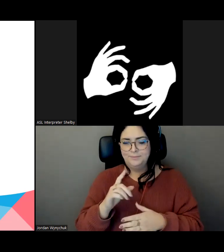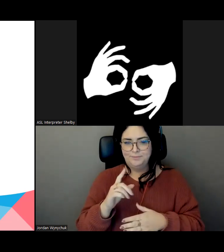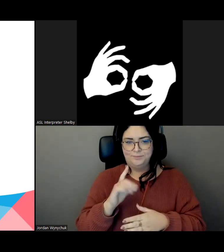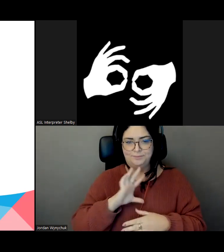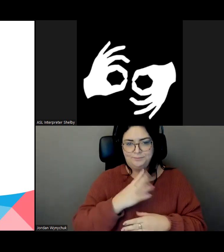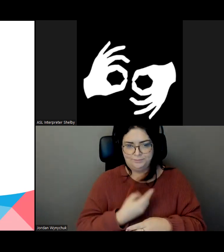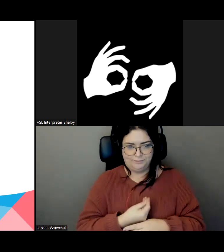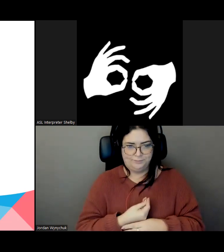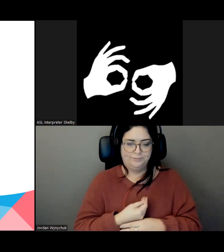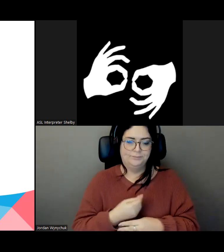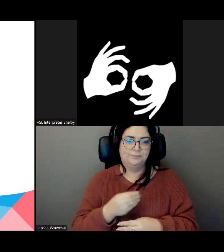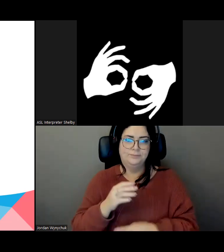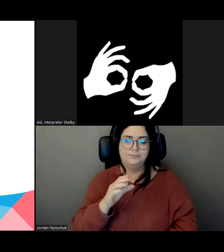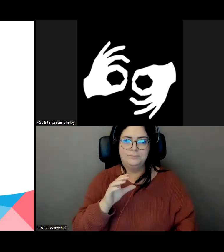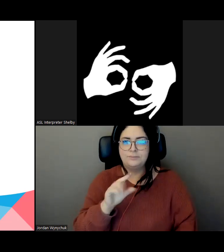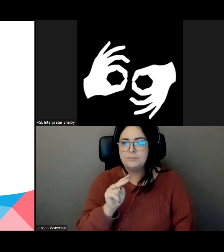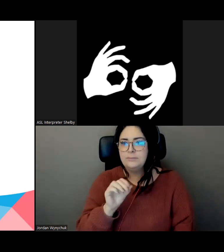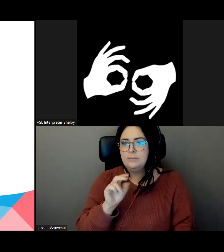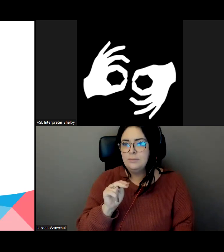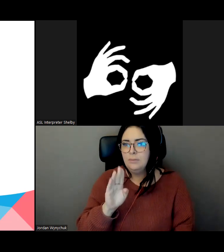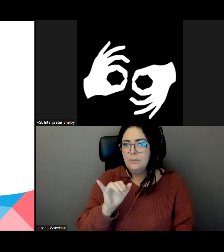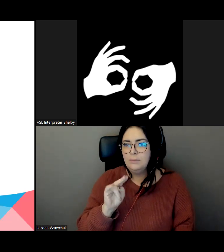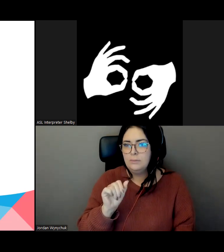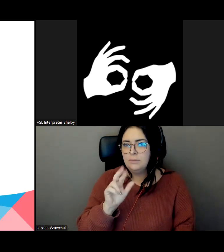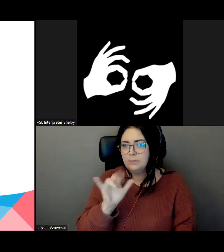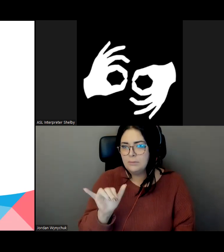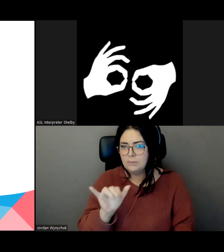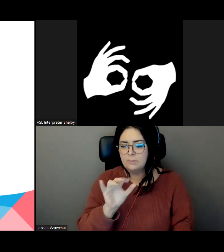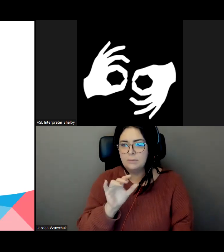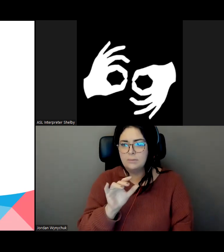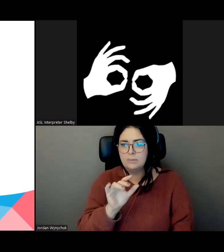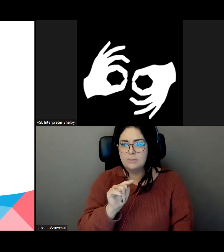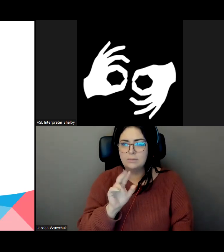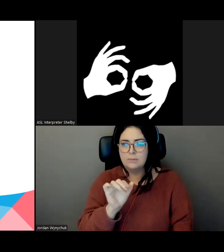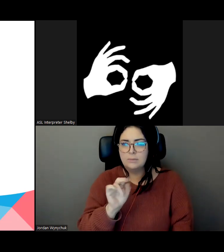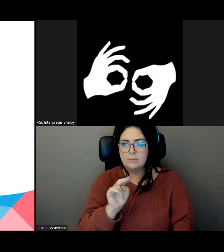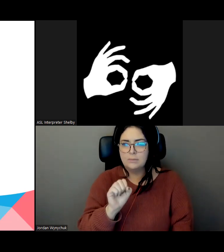non-binary, and gender diverse folks, that we can be